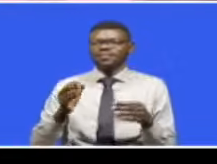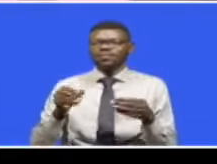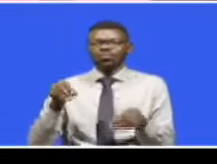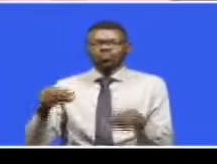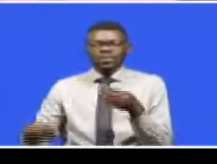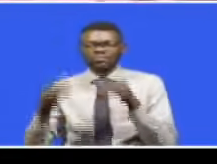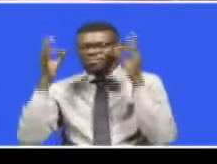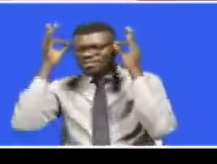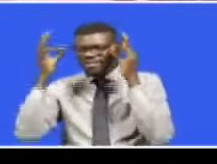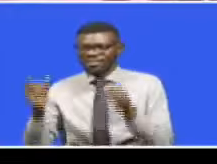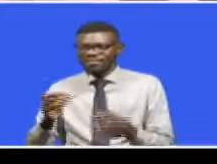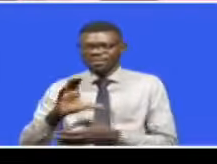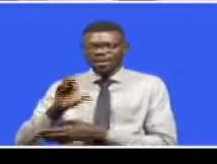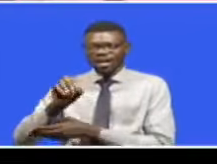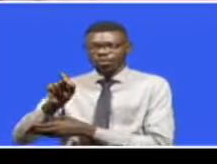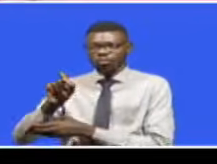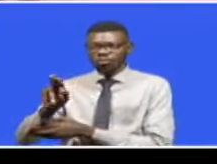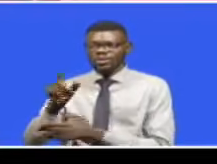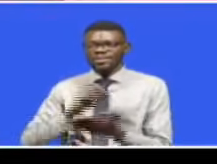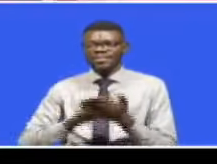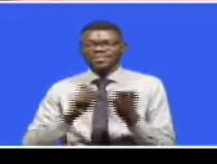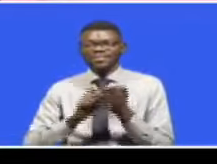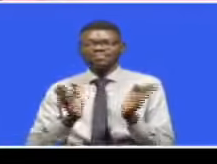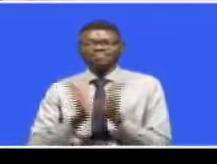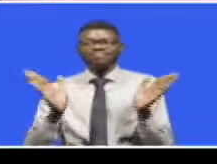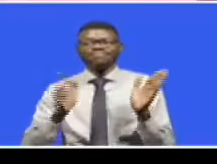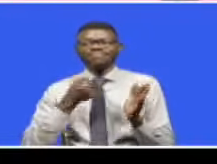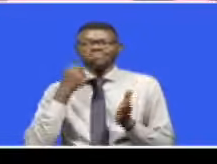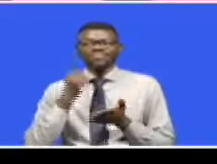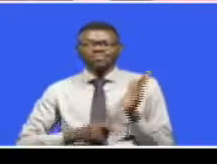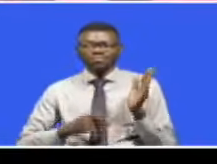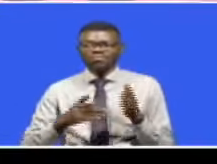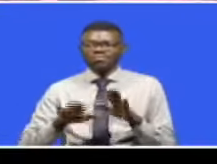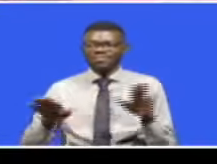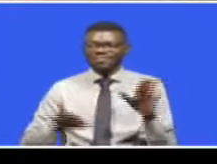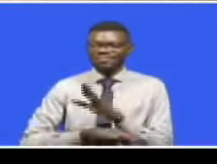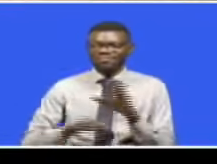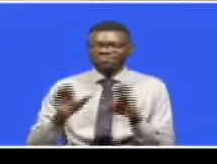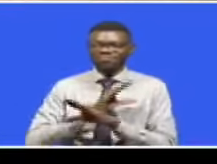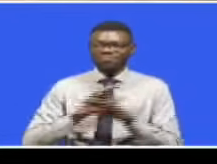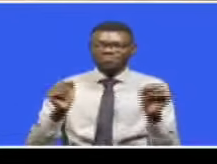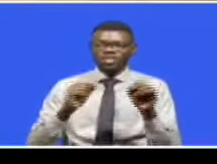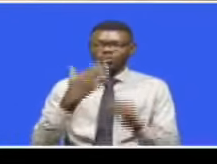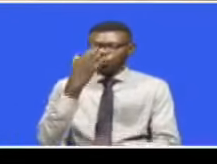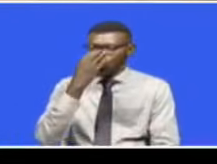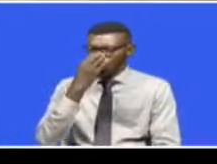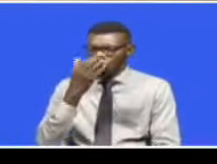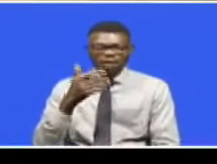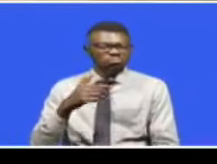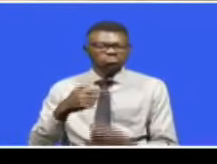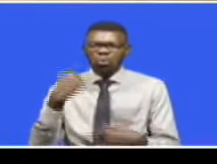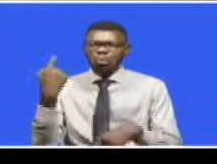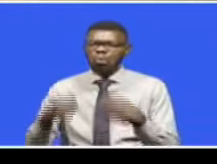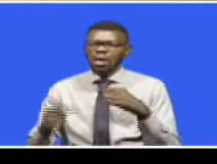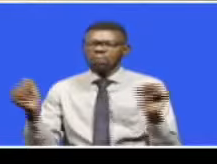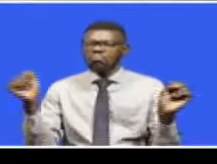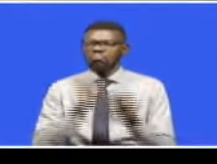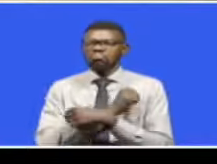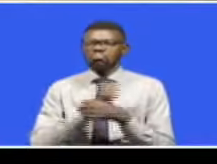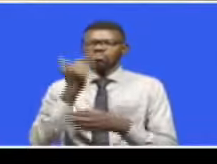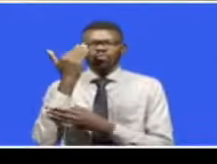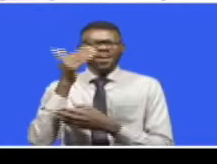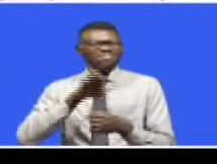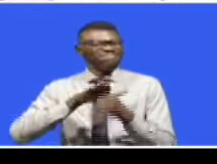Kotu Secretary General Francis Atwoli insisting that the Deputy President William Ruto will be on the ballot, but he won't be the fifth president for undermining the